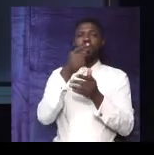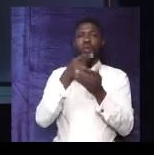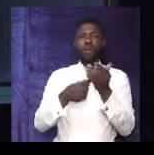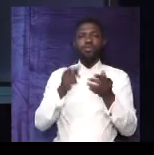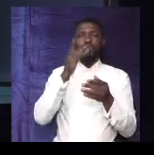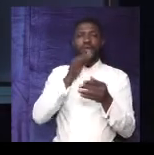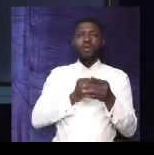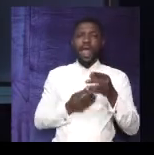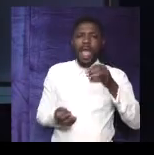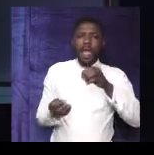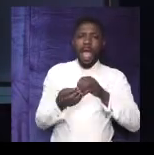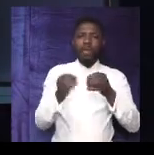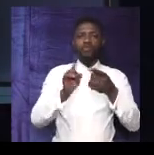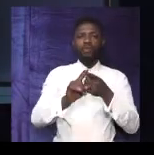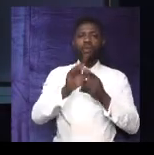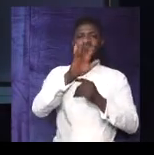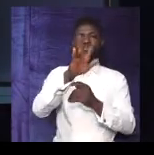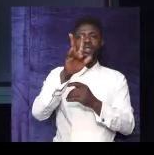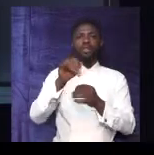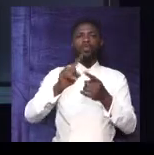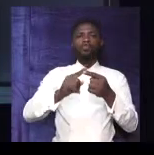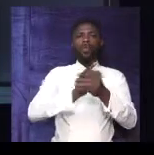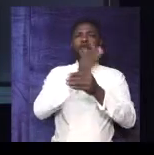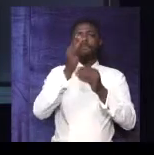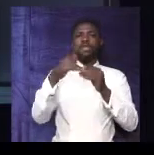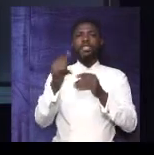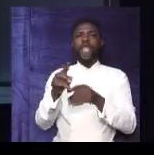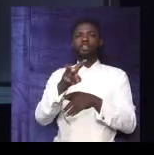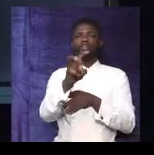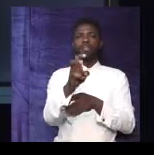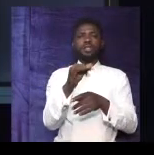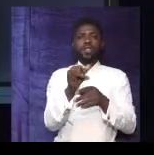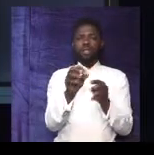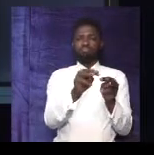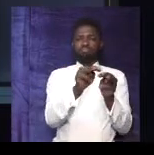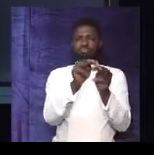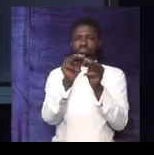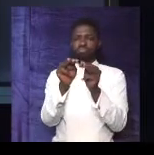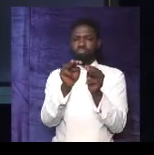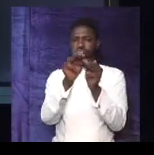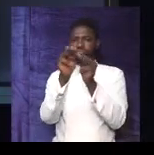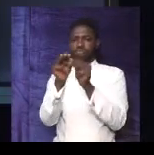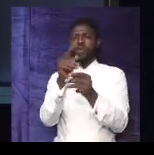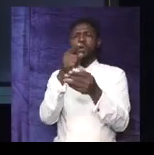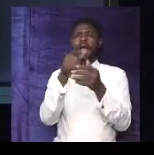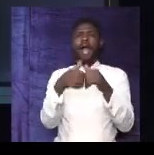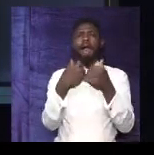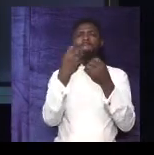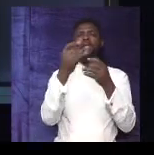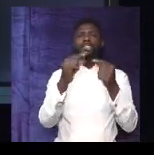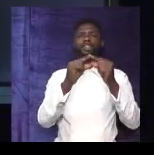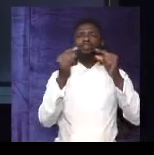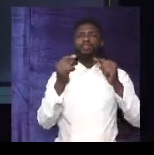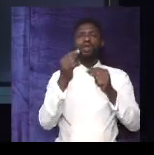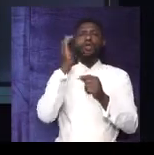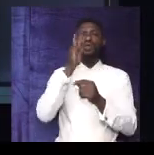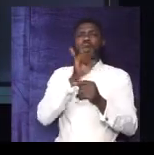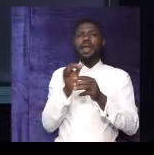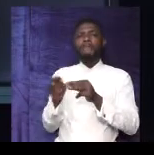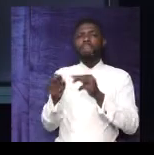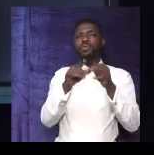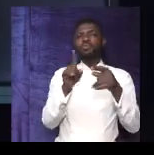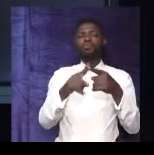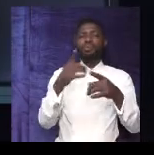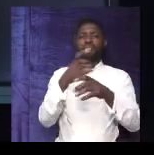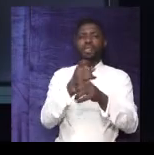It means what will I add to 53 to complete the journey? I'm starting from here, I move 53 degrees. How many degrees must I